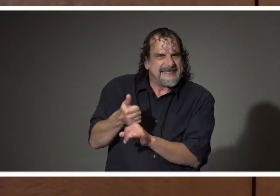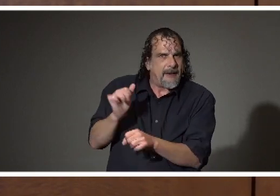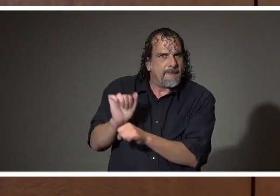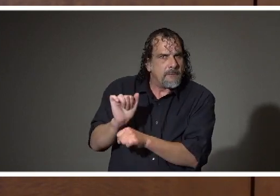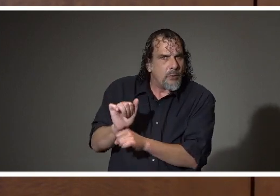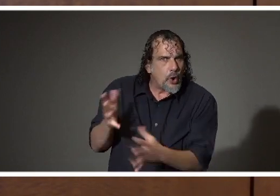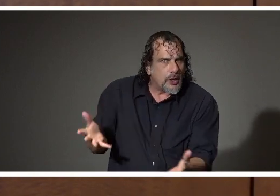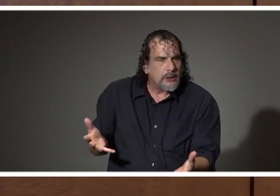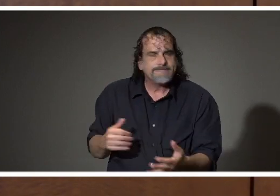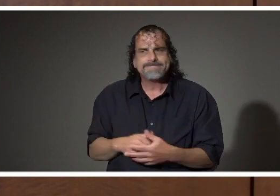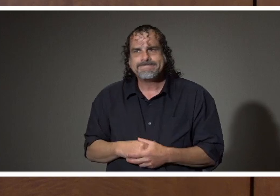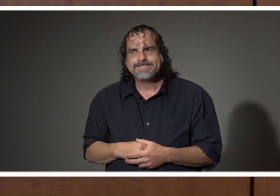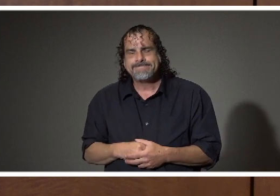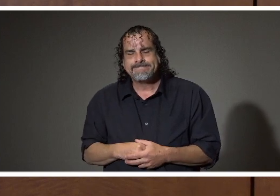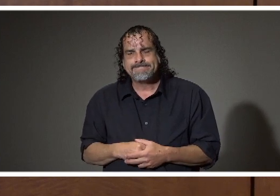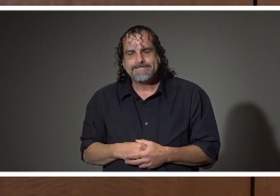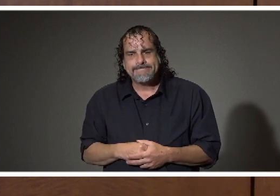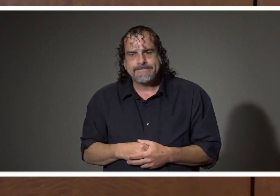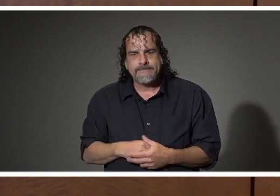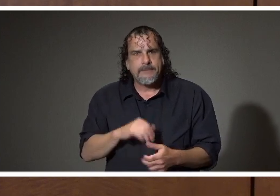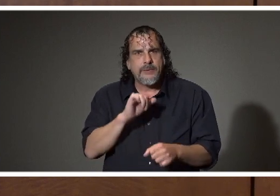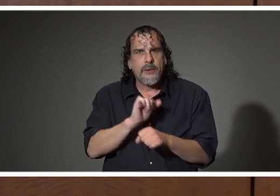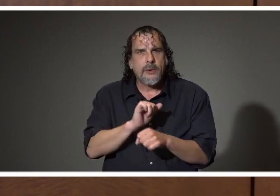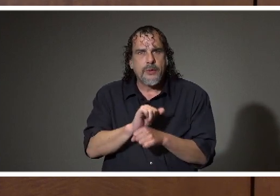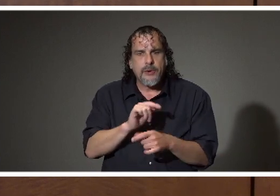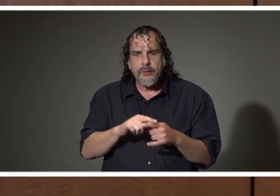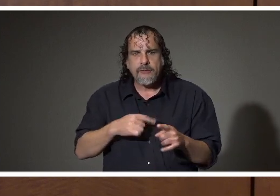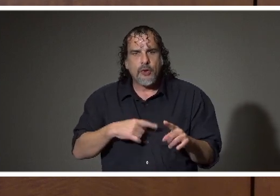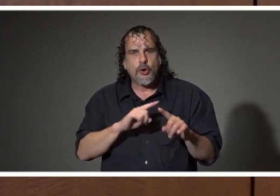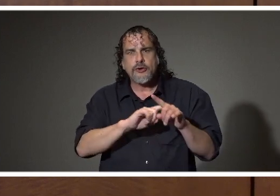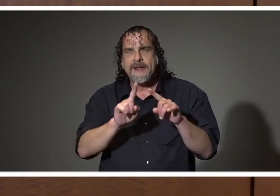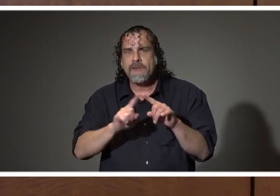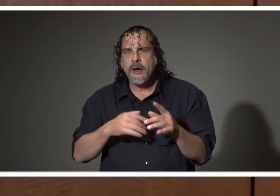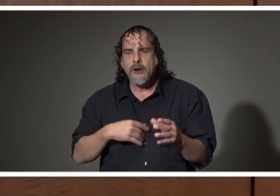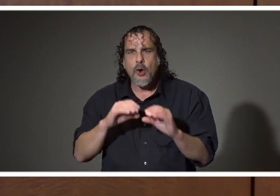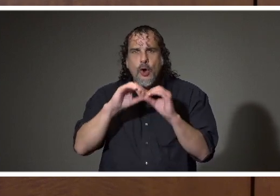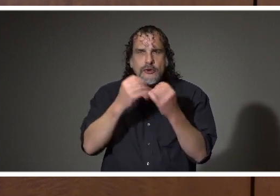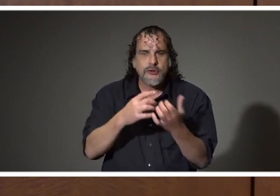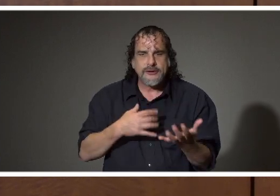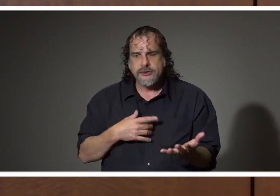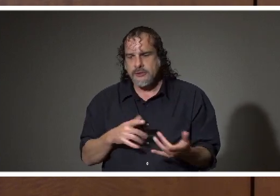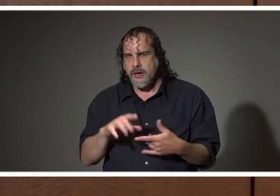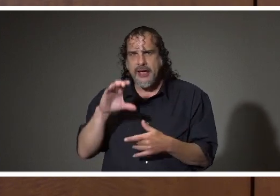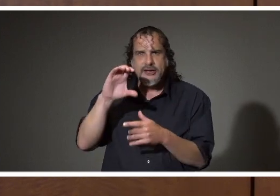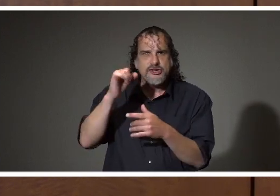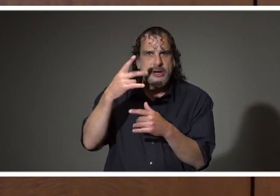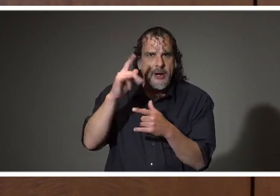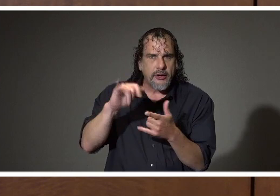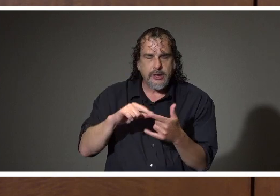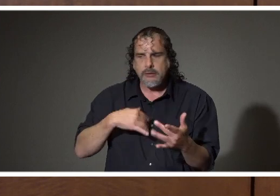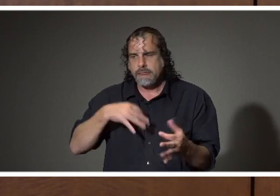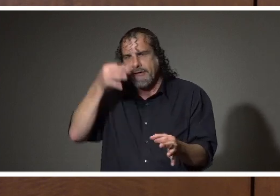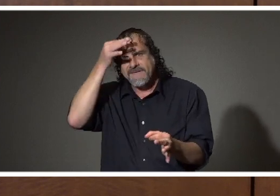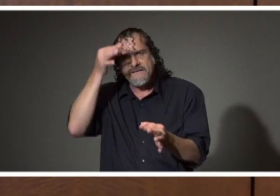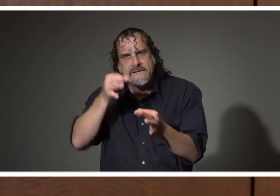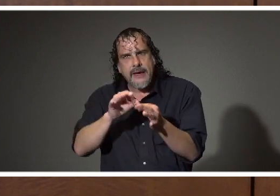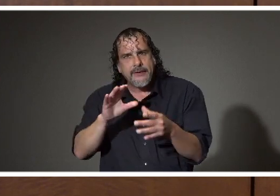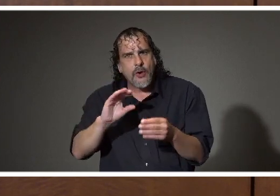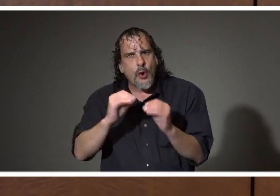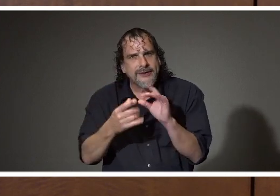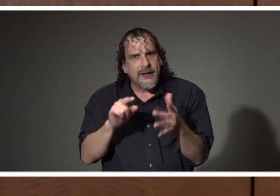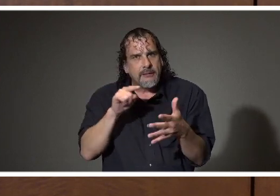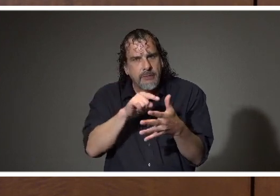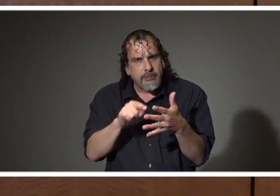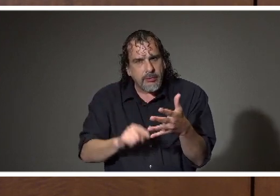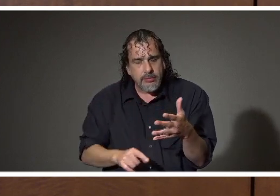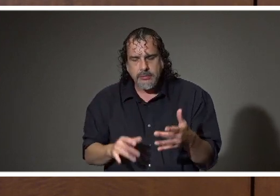be working for charitable organizations or faith-based organizations, the